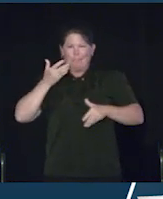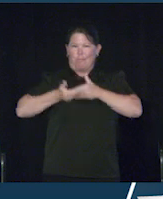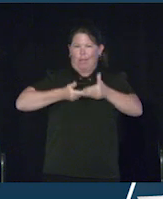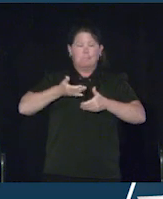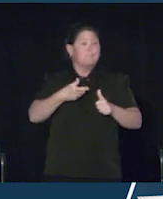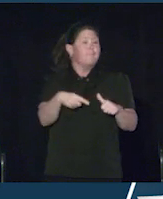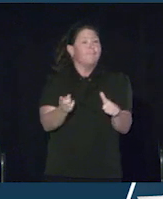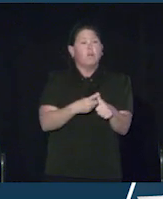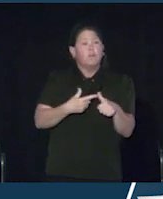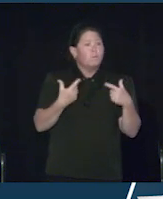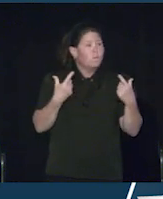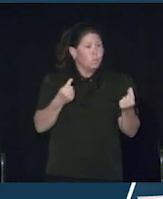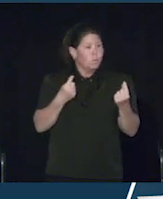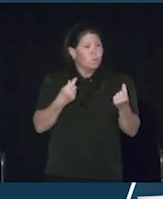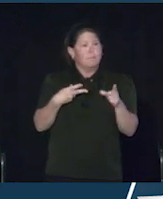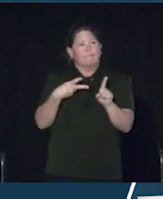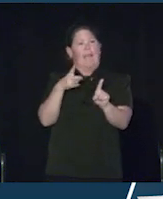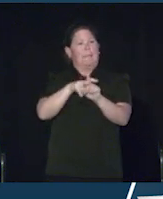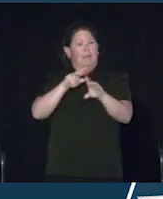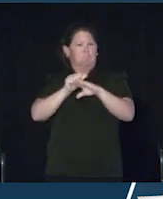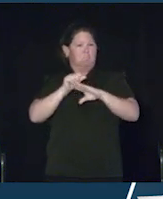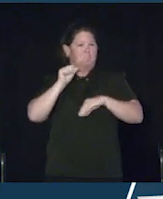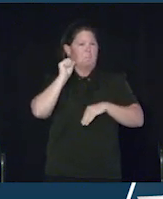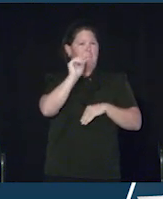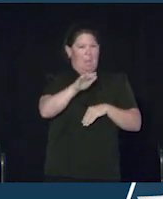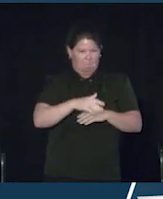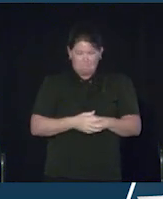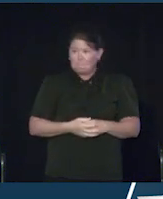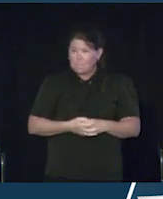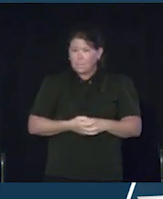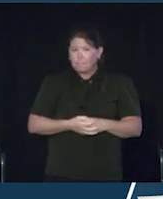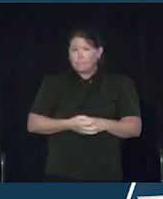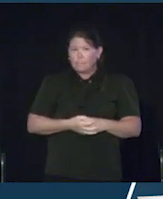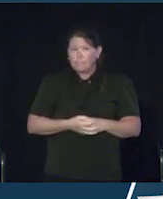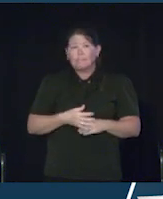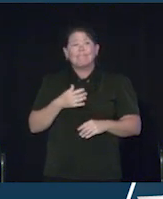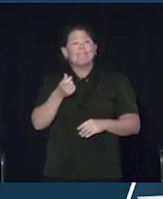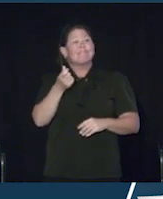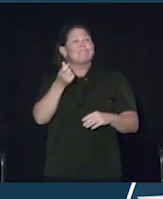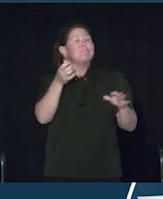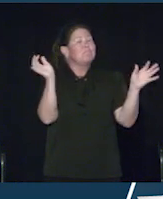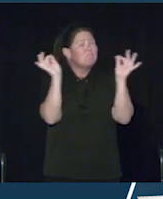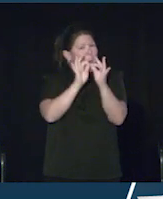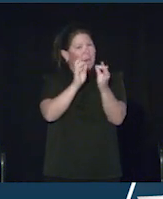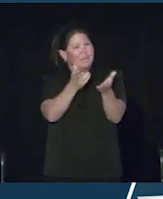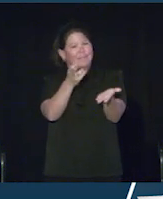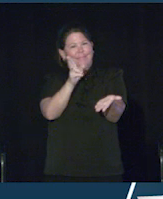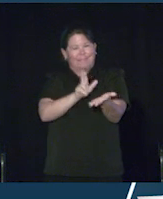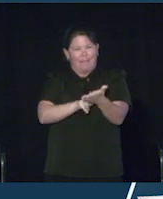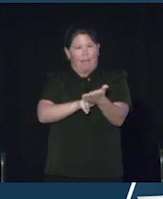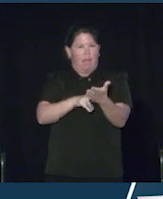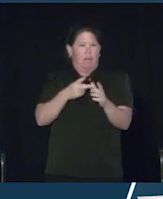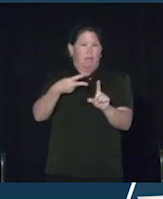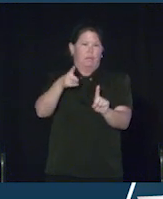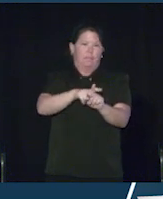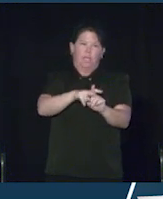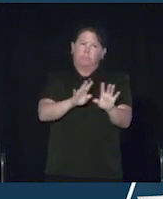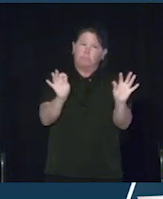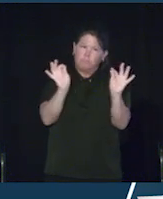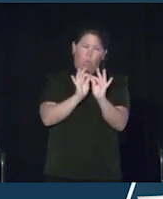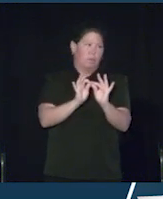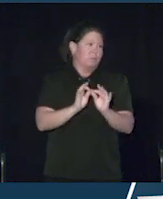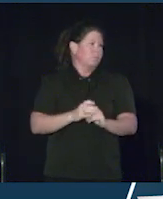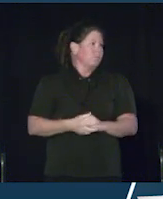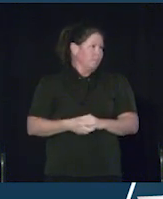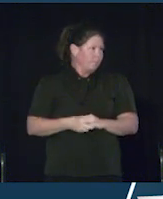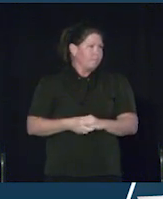application. With that application, you need to sign it. It's important that